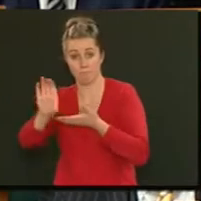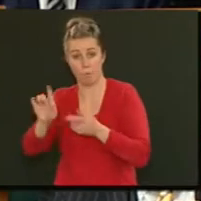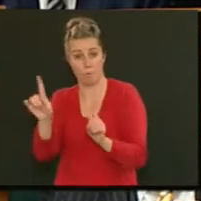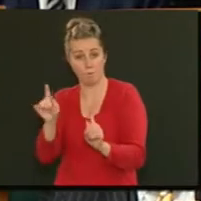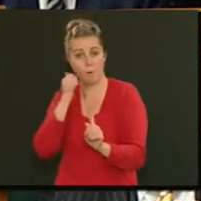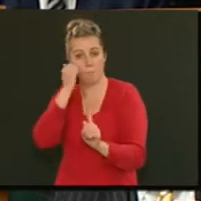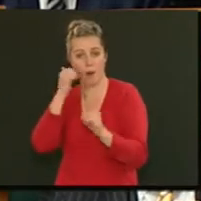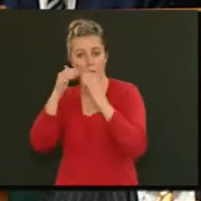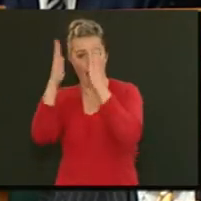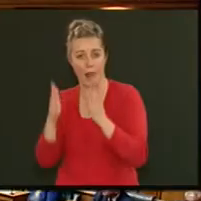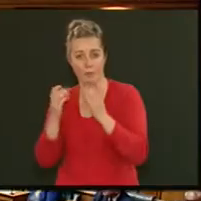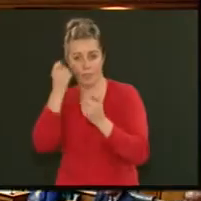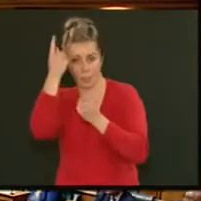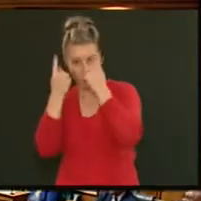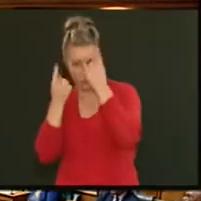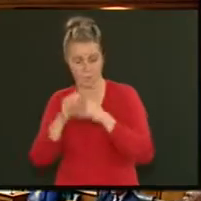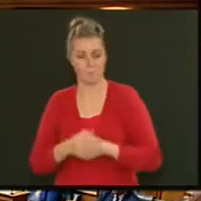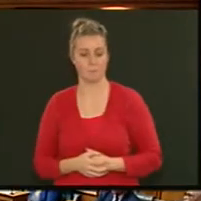Māori housing initiatives.